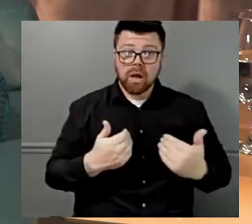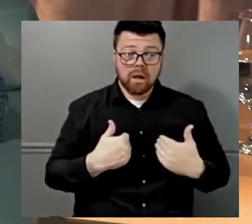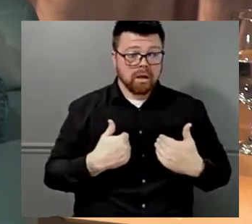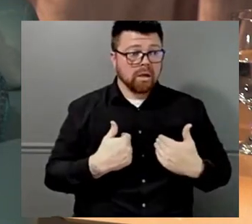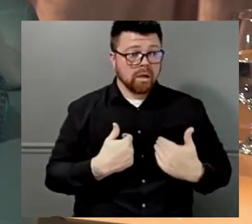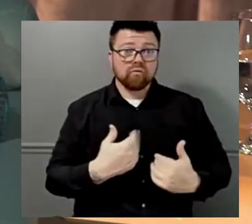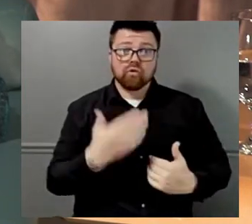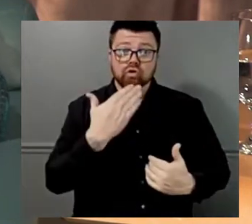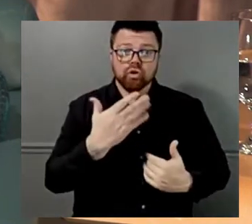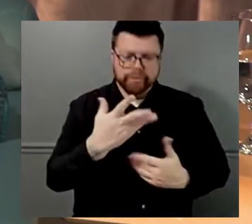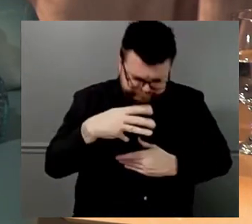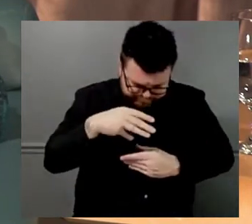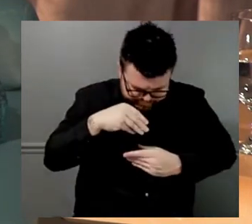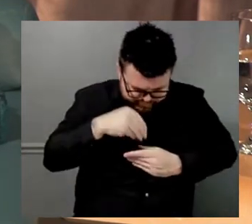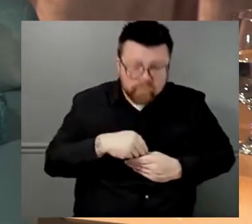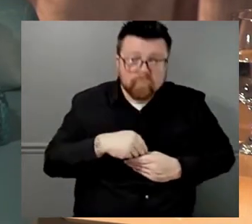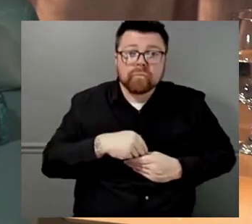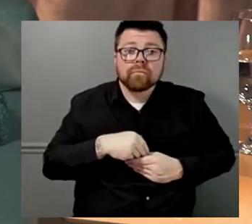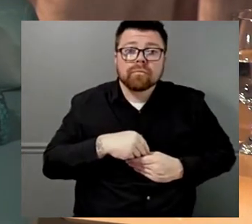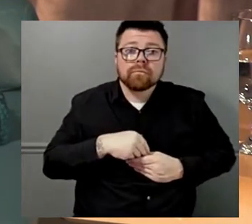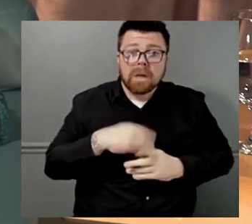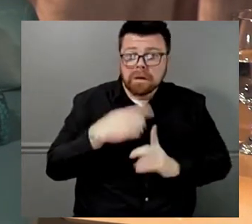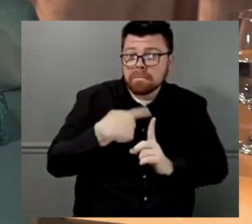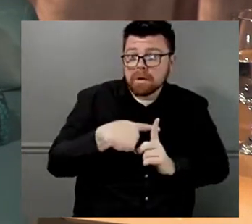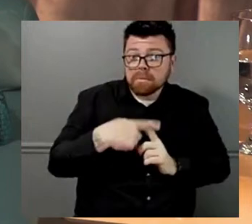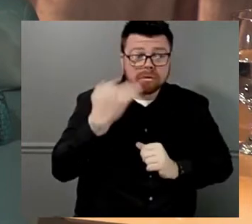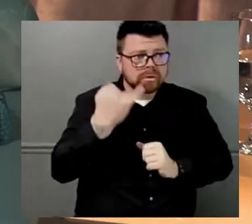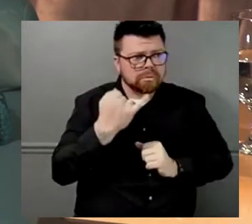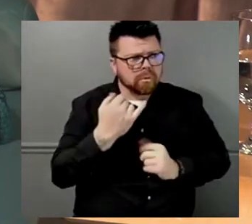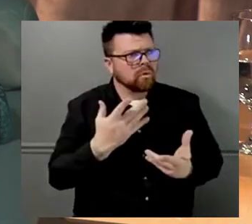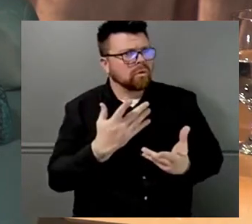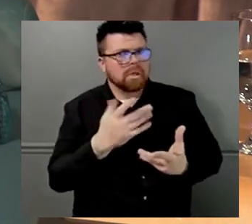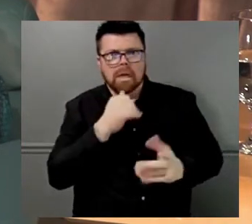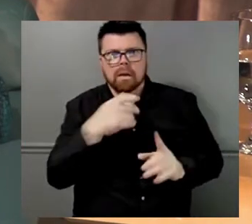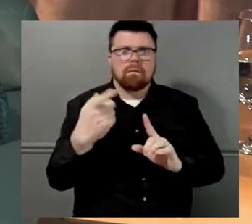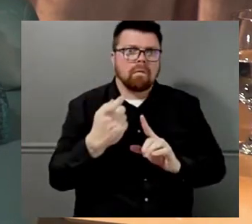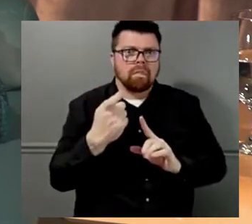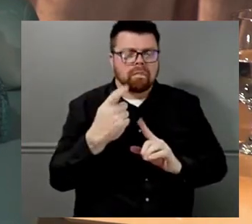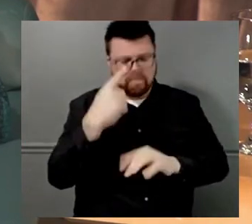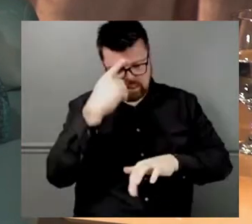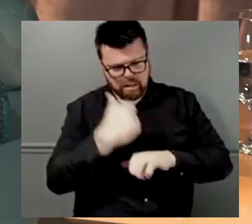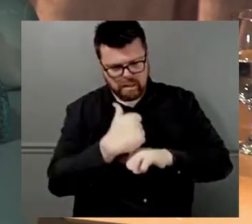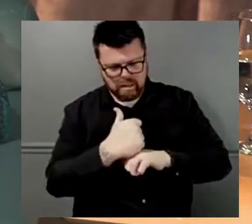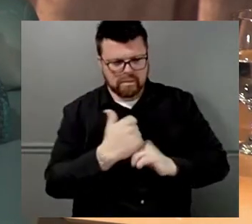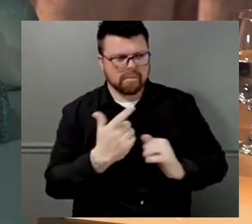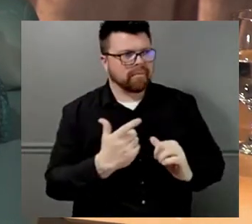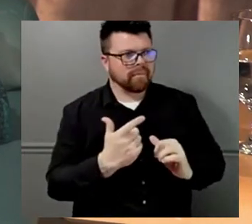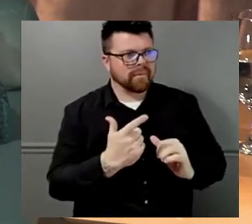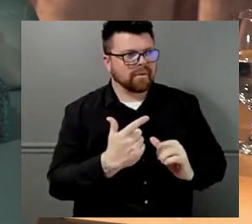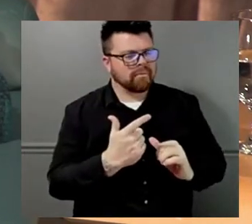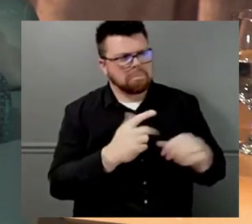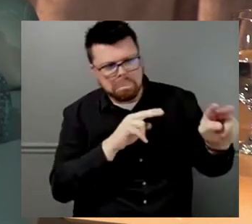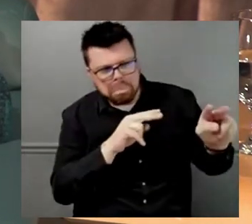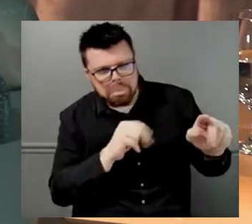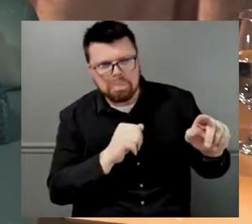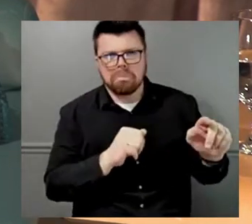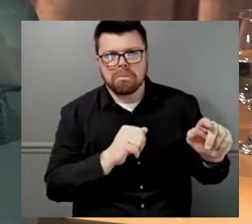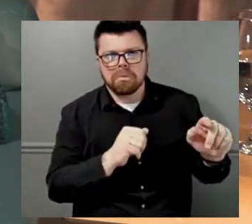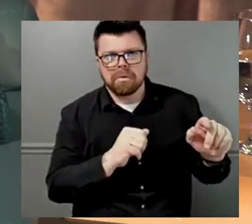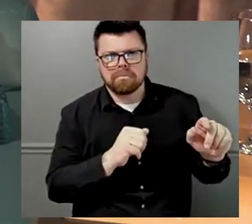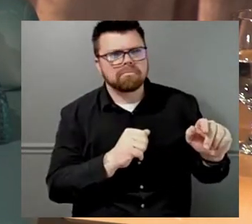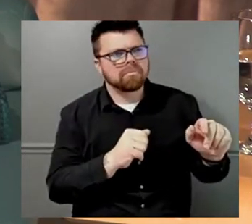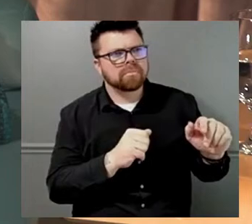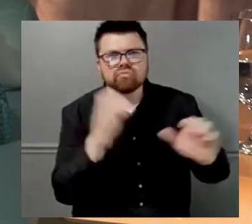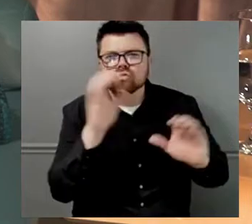you spend the time looking for that, it is harder to demonize that person and their